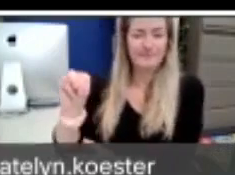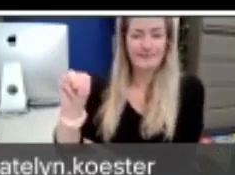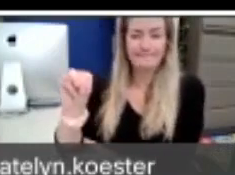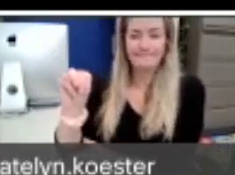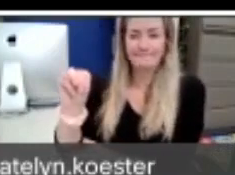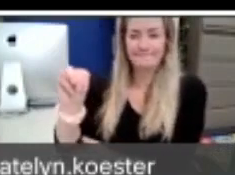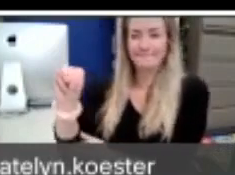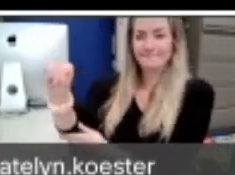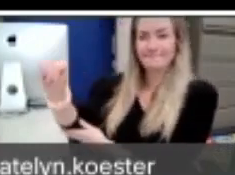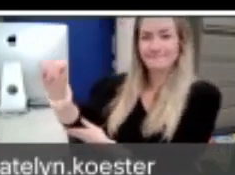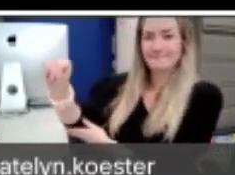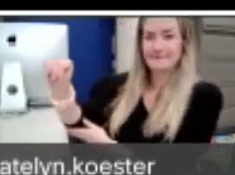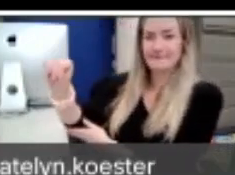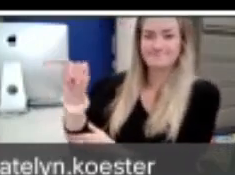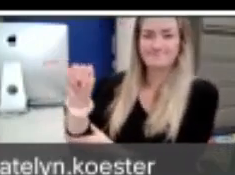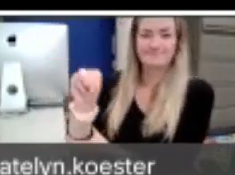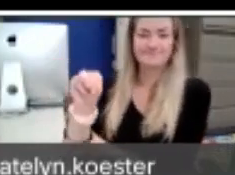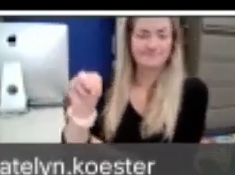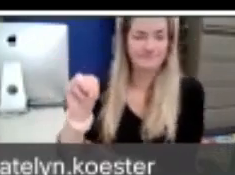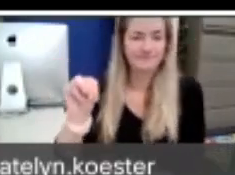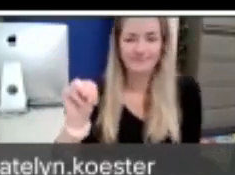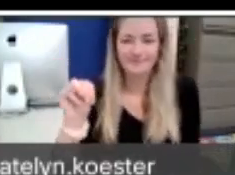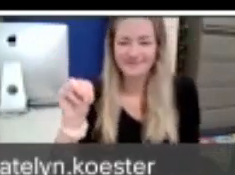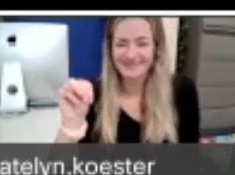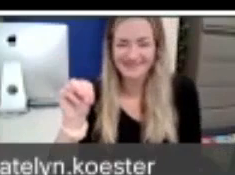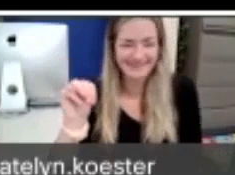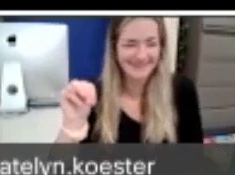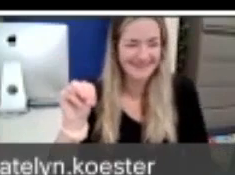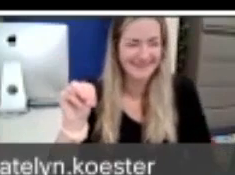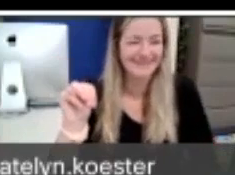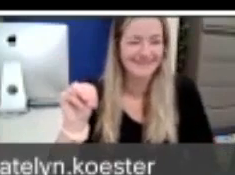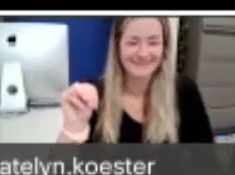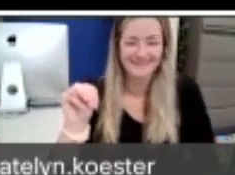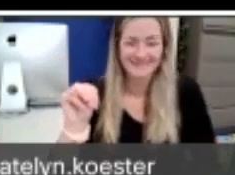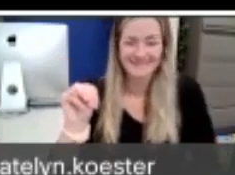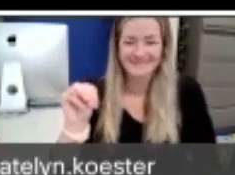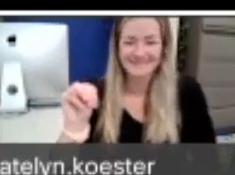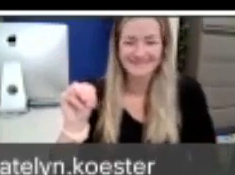The thumb is on top of your pinky and underneath the other three fingers. M.